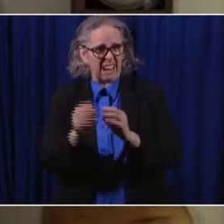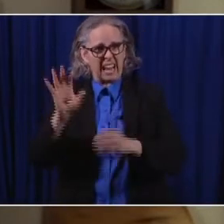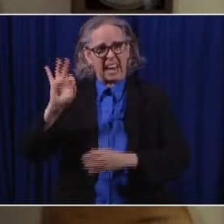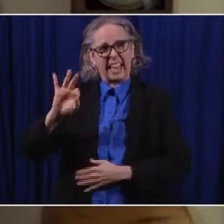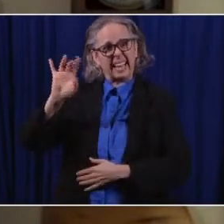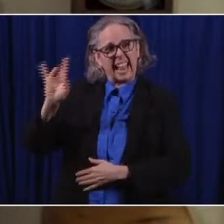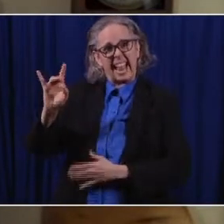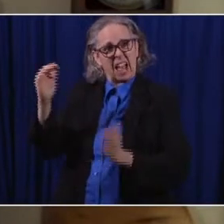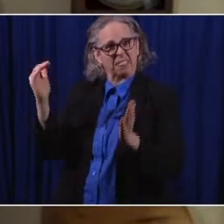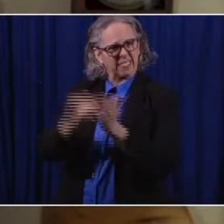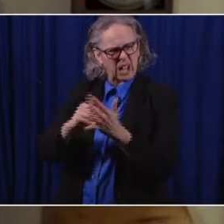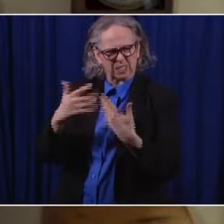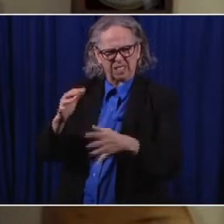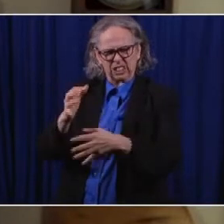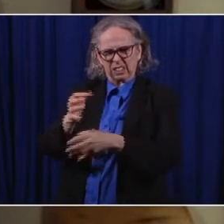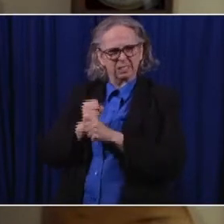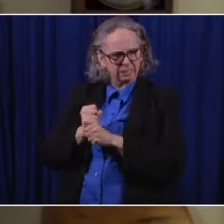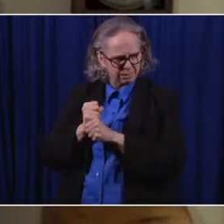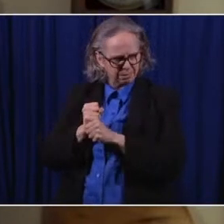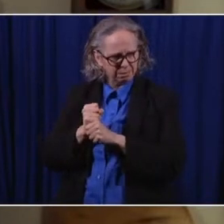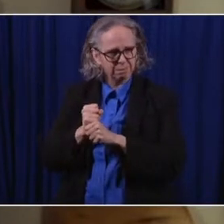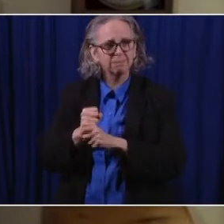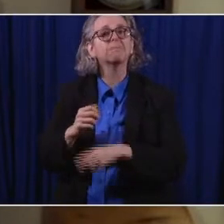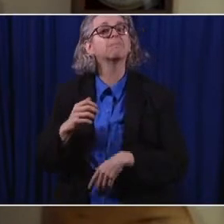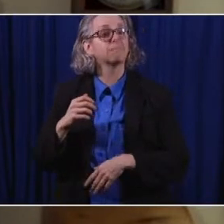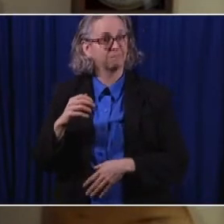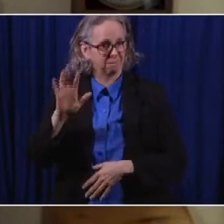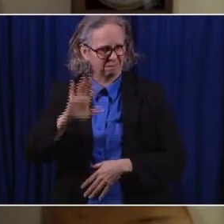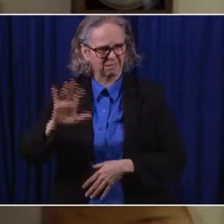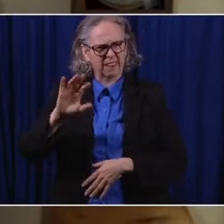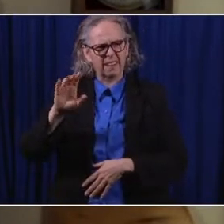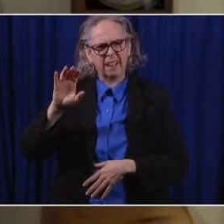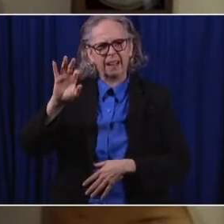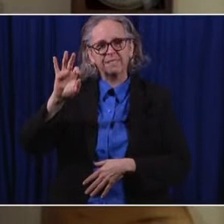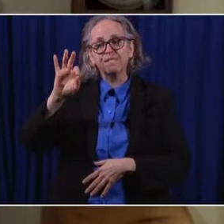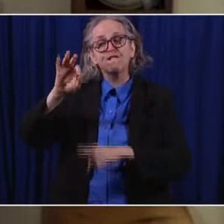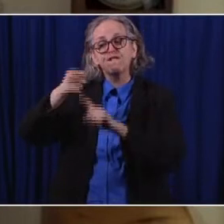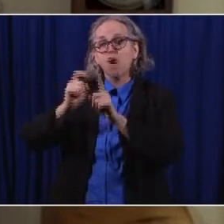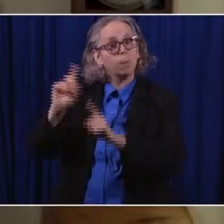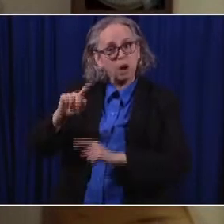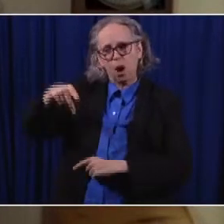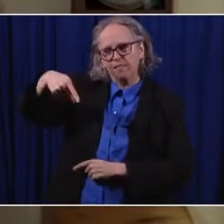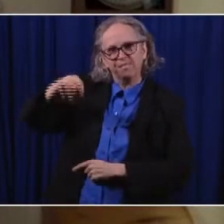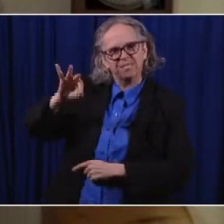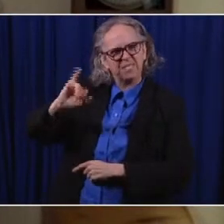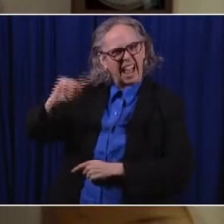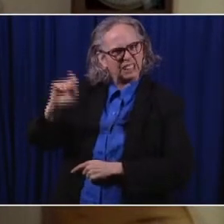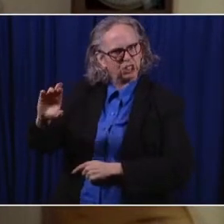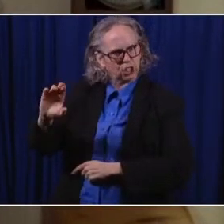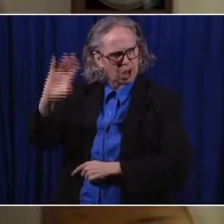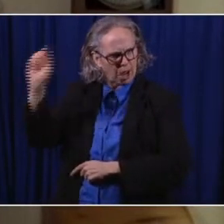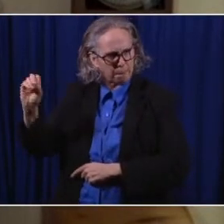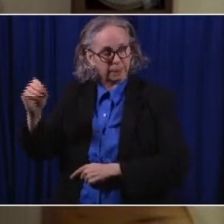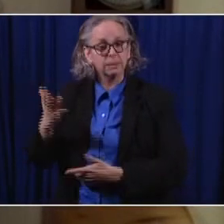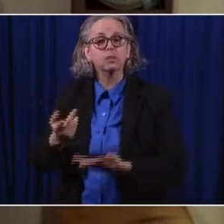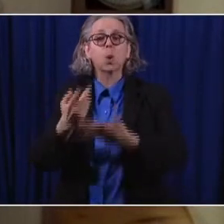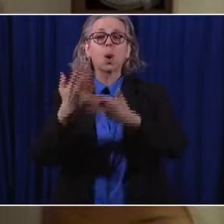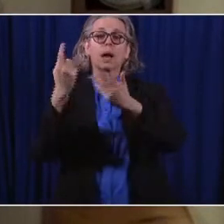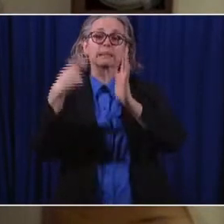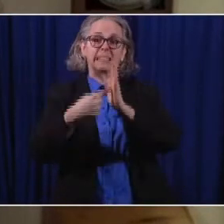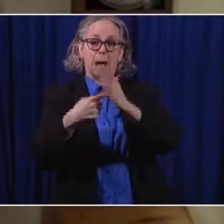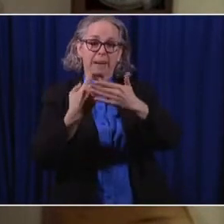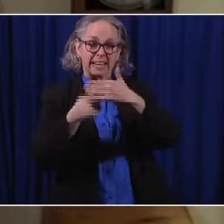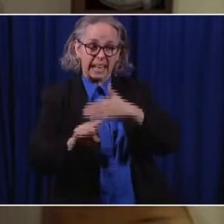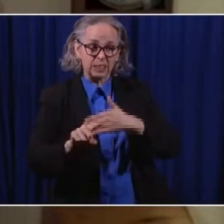98,475 doses from Pfizer. Next week, we should receive an additional 123,000